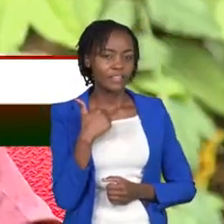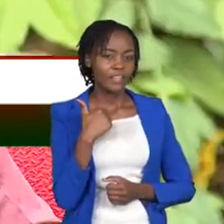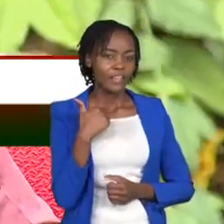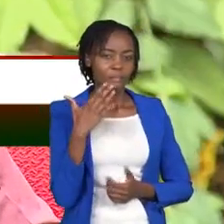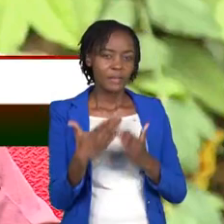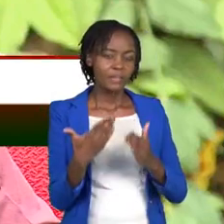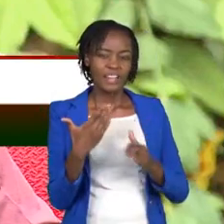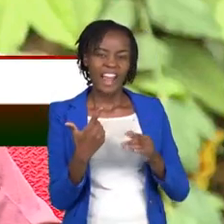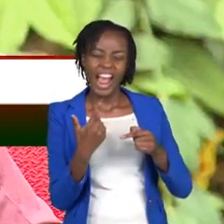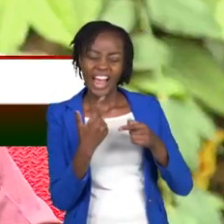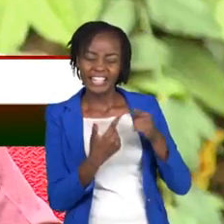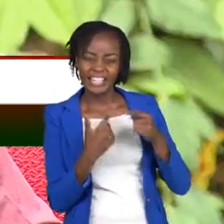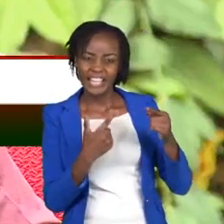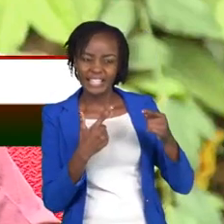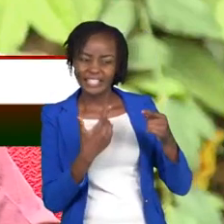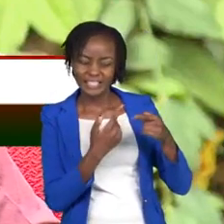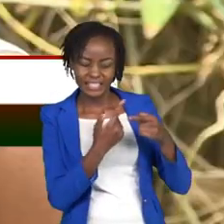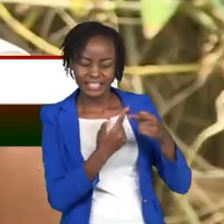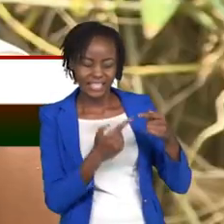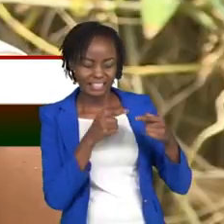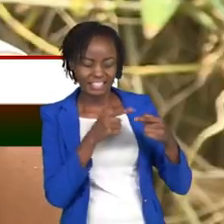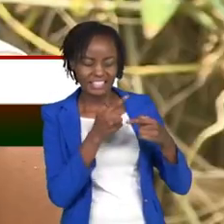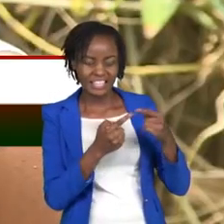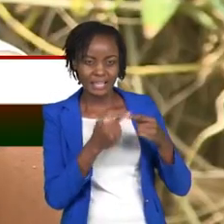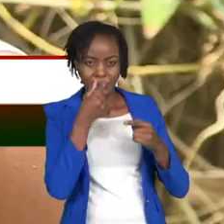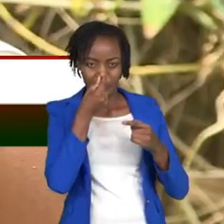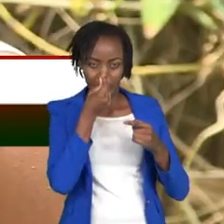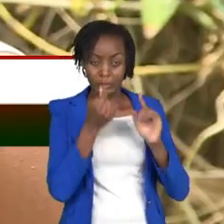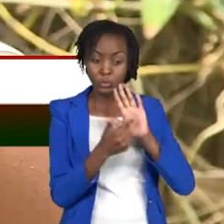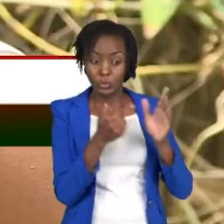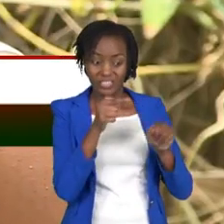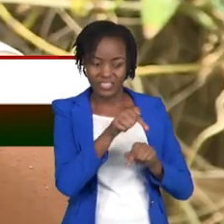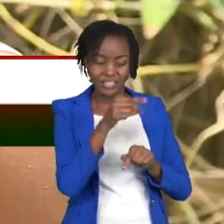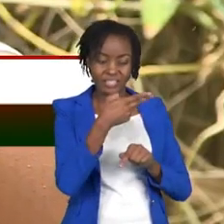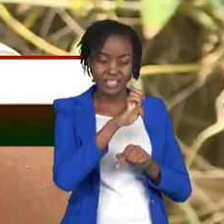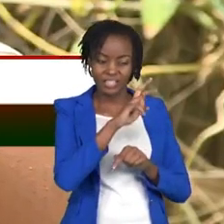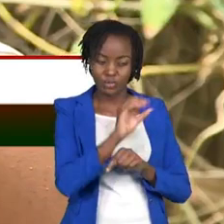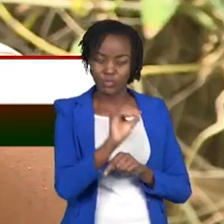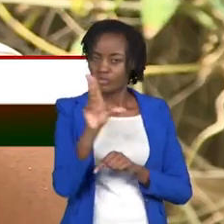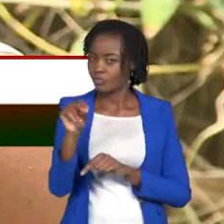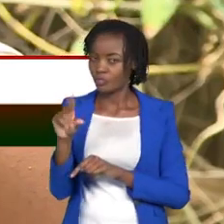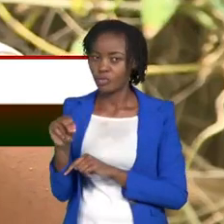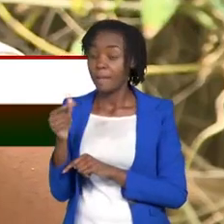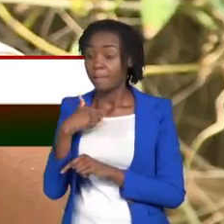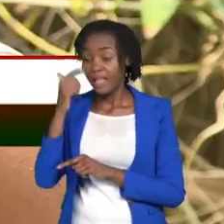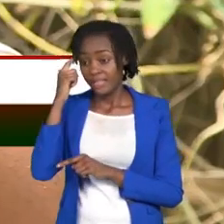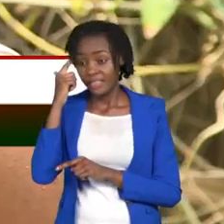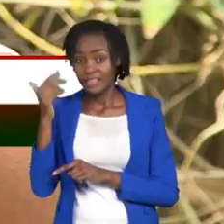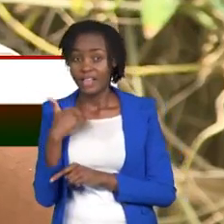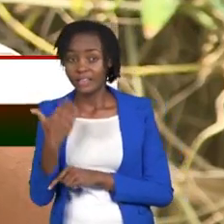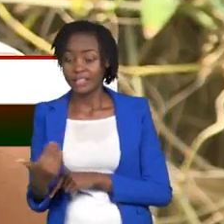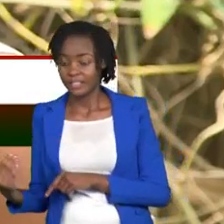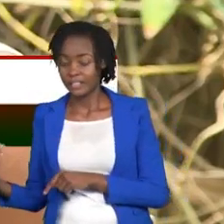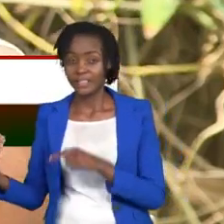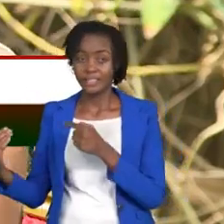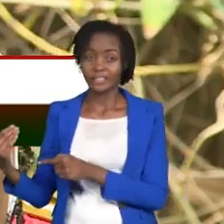is? I don't think there's an age tag, because there's that child out there who will come